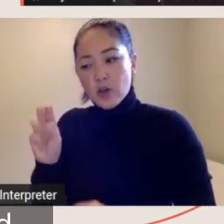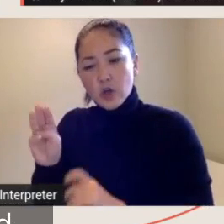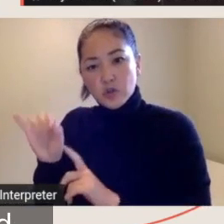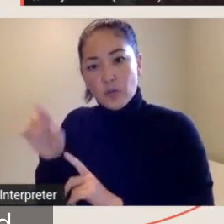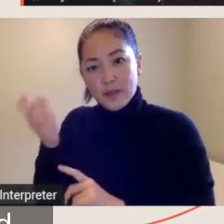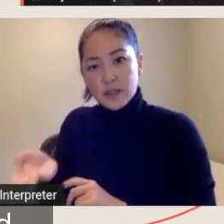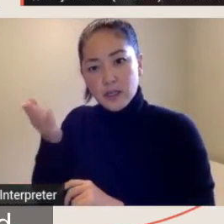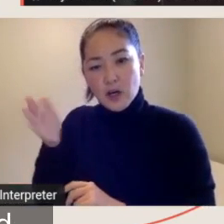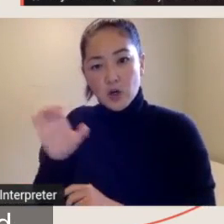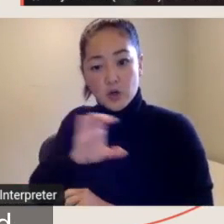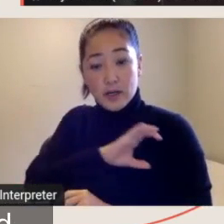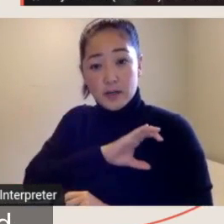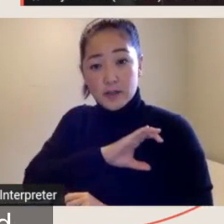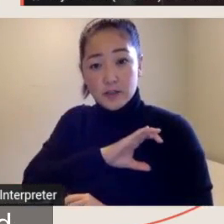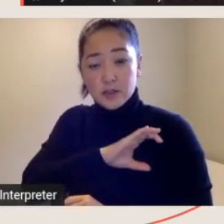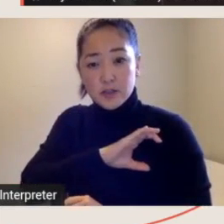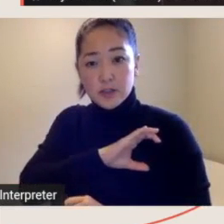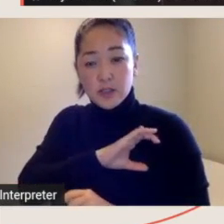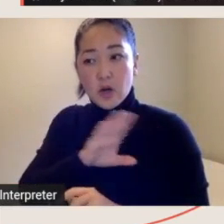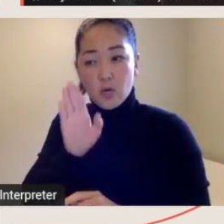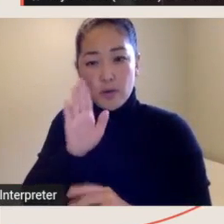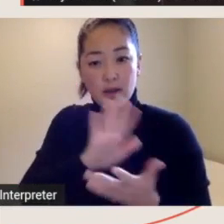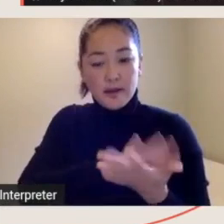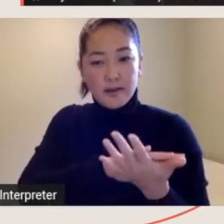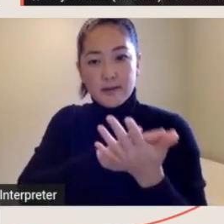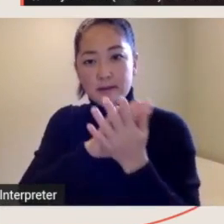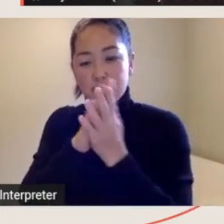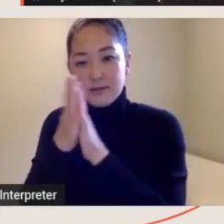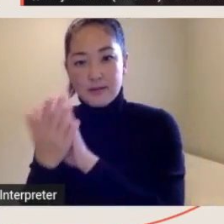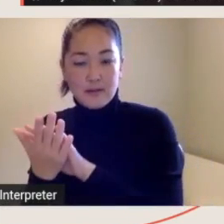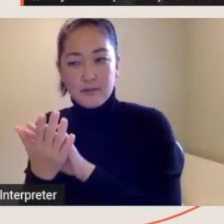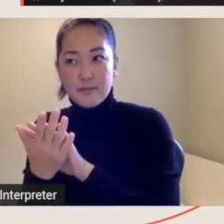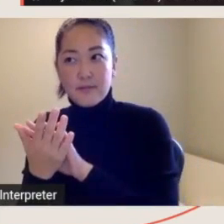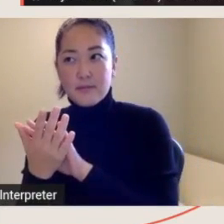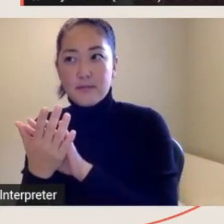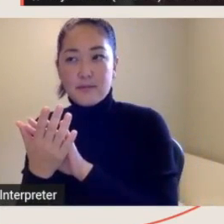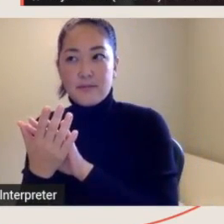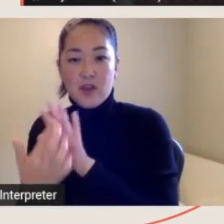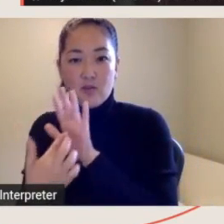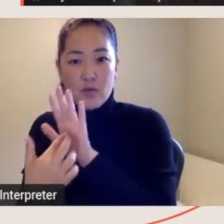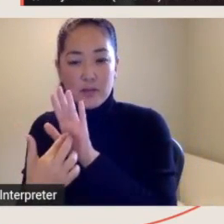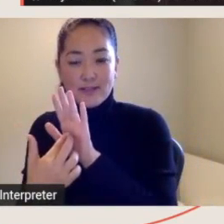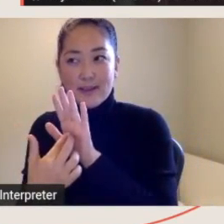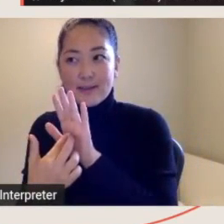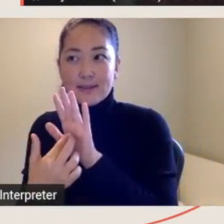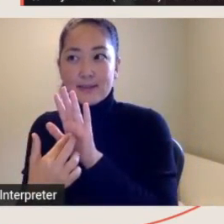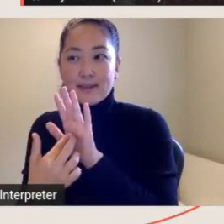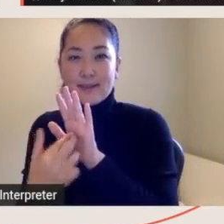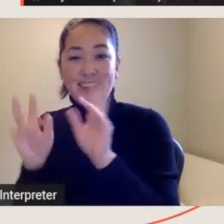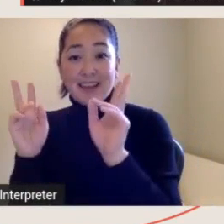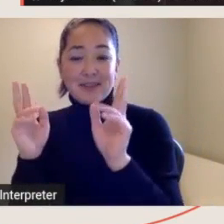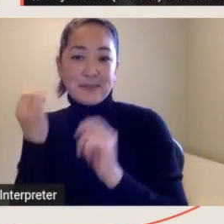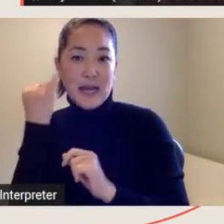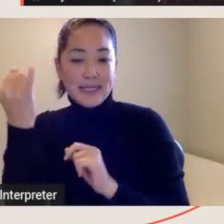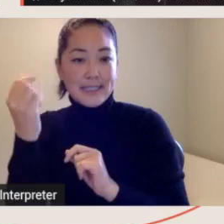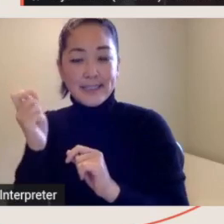that her character would eventually in the film evolve to be this, represent that sort of state of like limbo or a state of